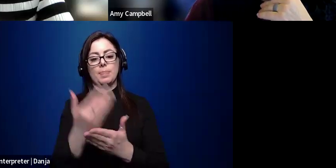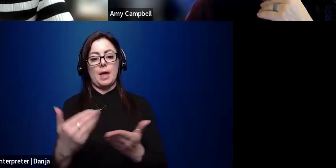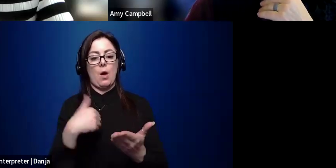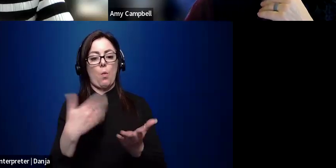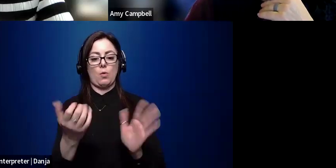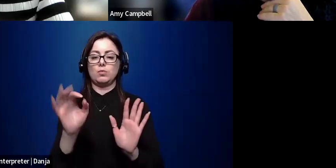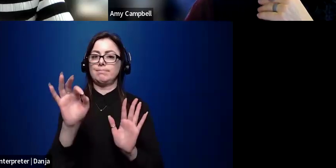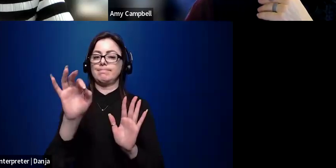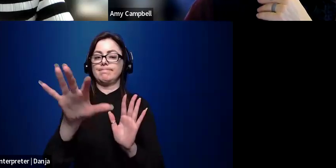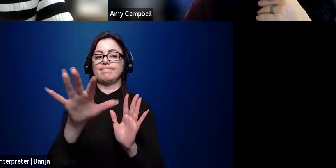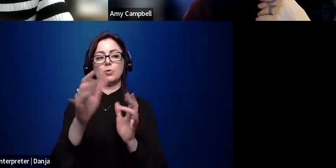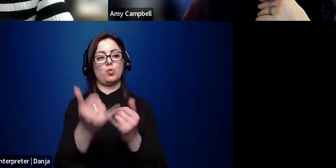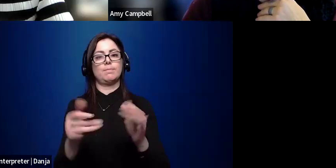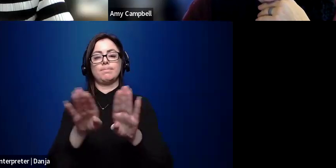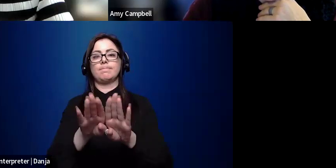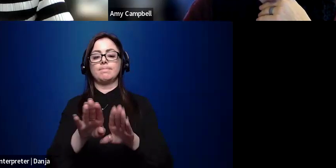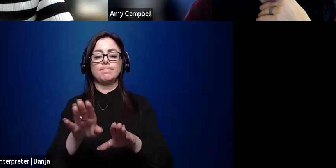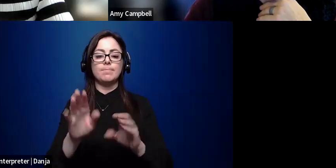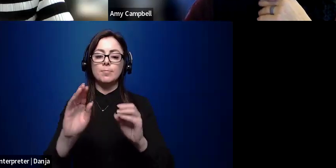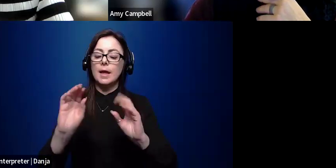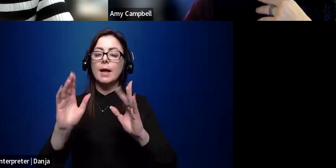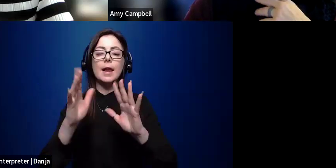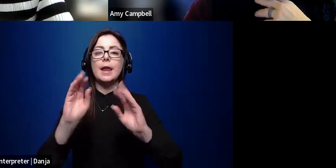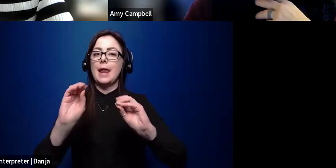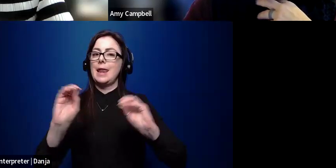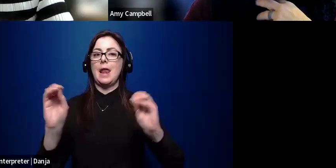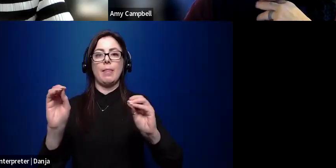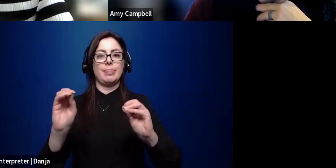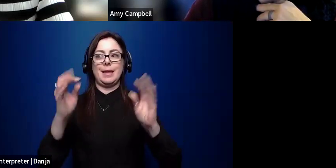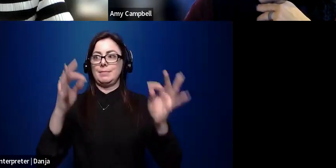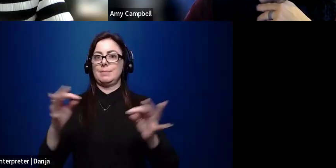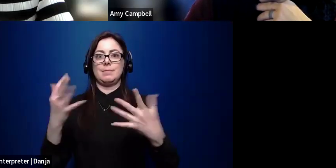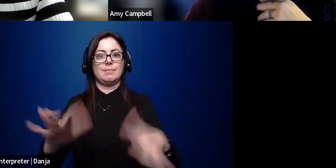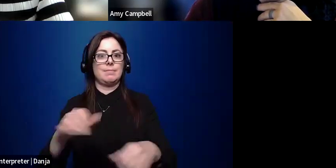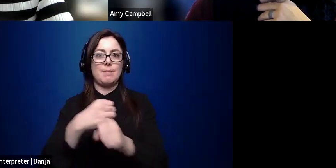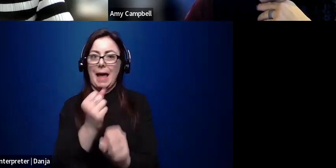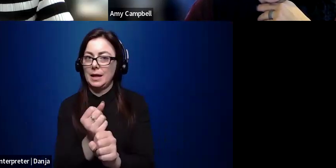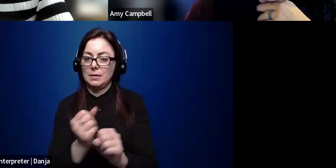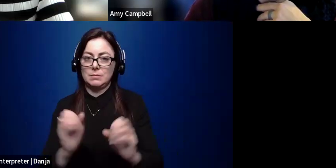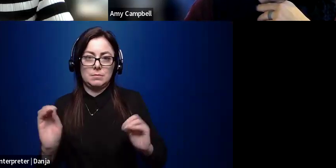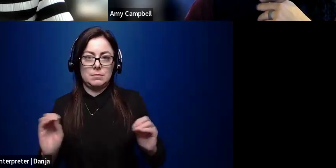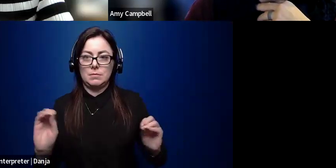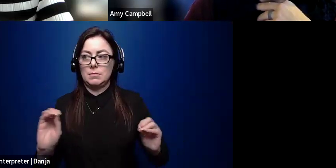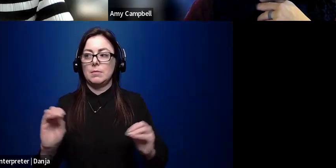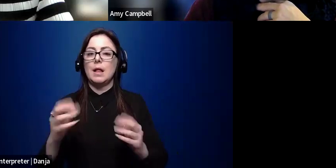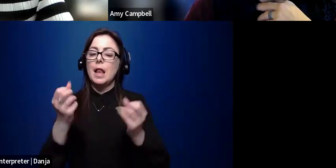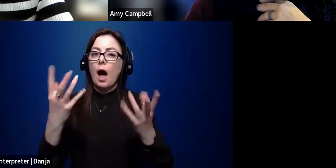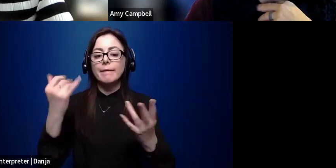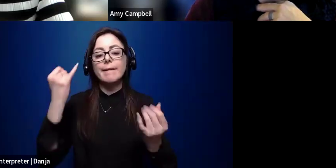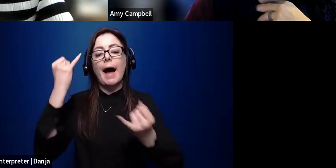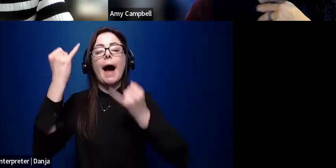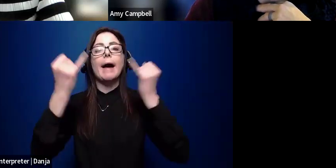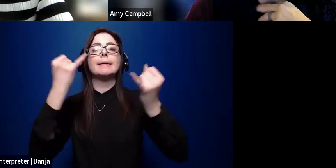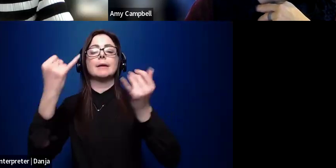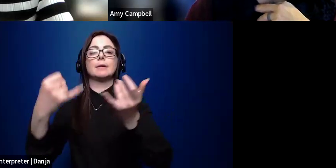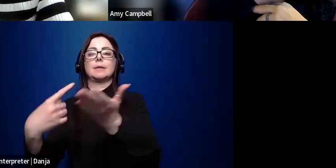that nothing has been decided. There are a lot of ideas out there, and now is the time to